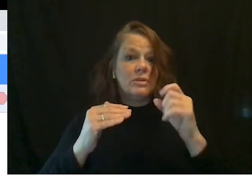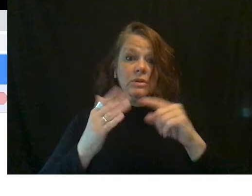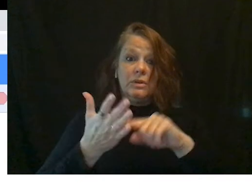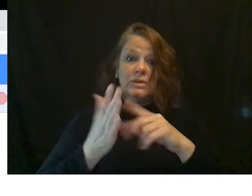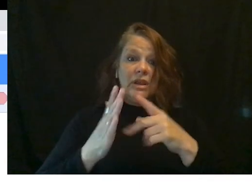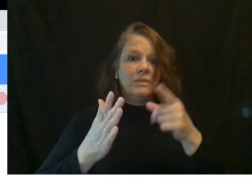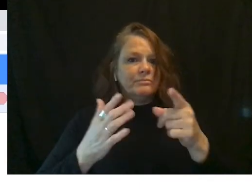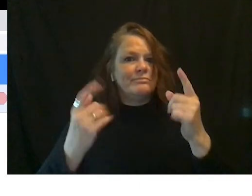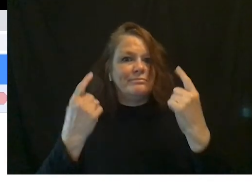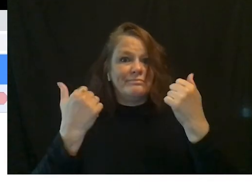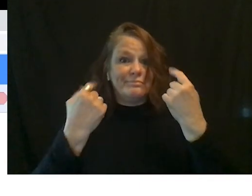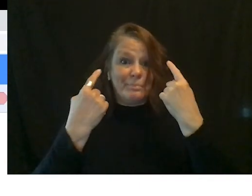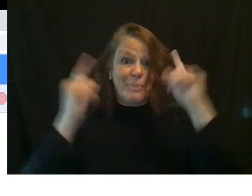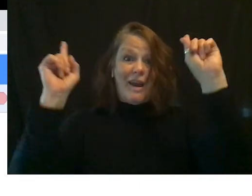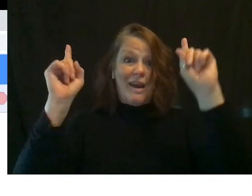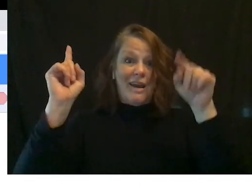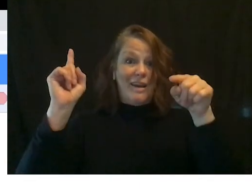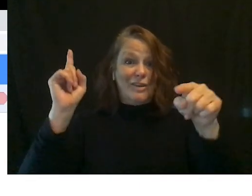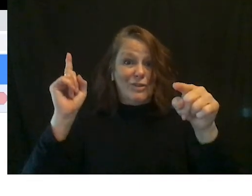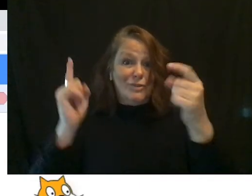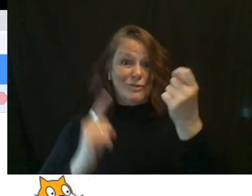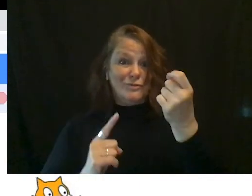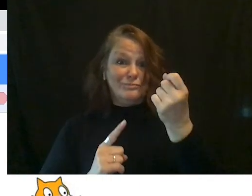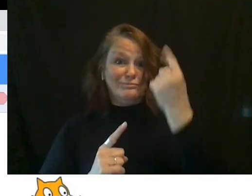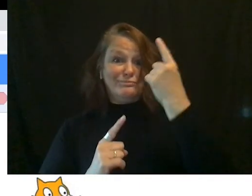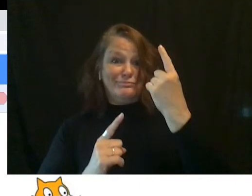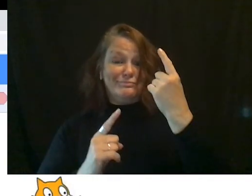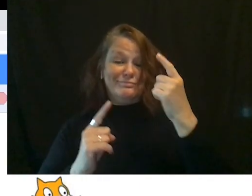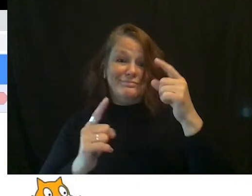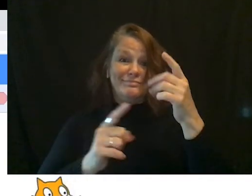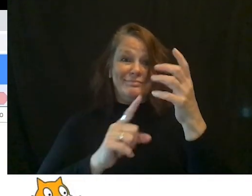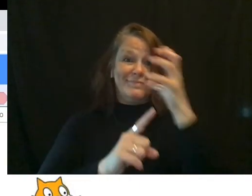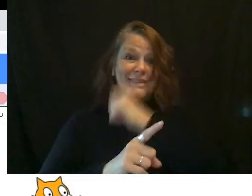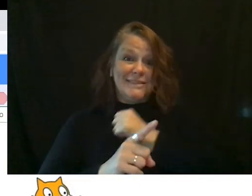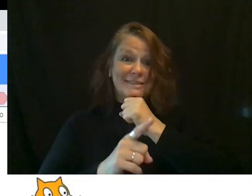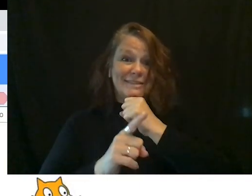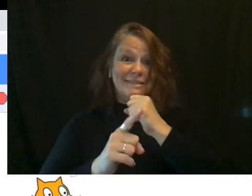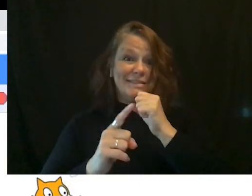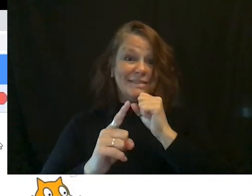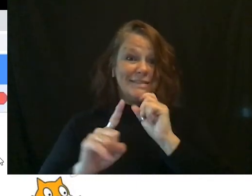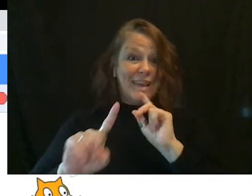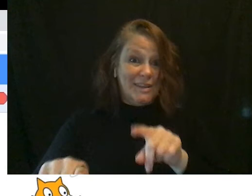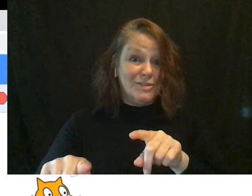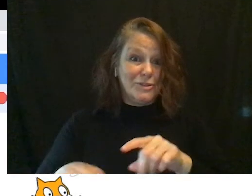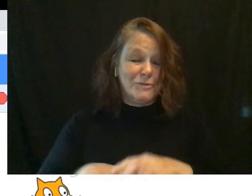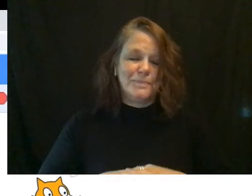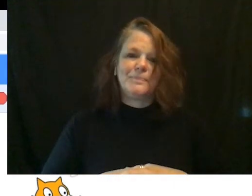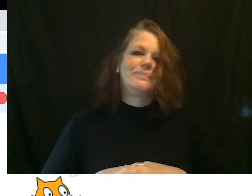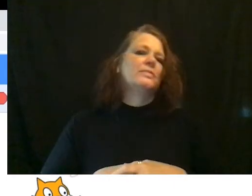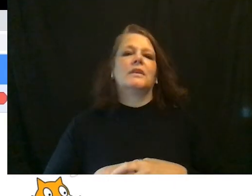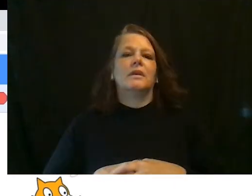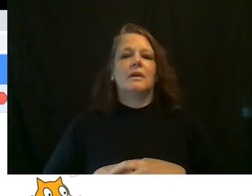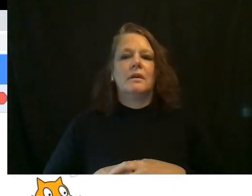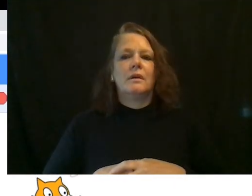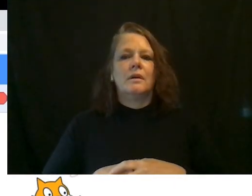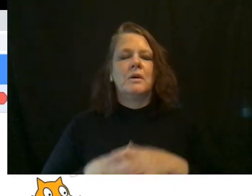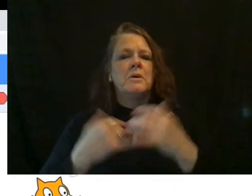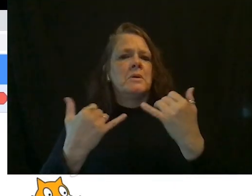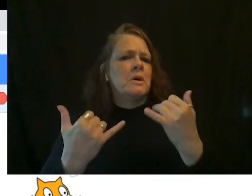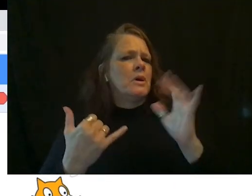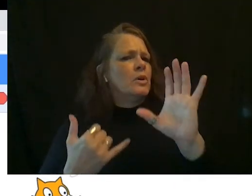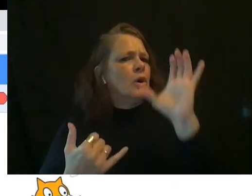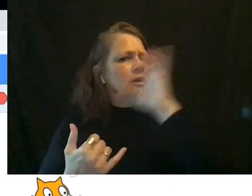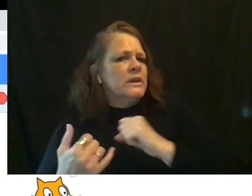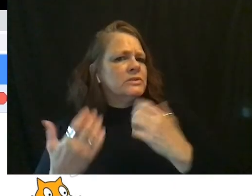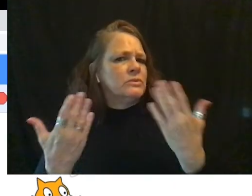So let's try it out. Let's have Scratch here, and he's going to ask, what's your guess? And then we're going to say, let's try